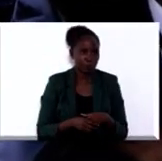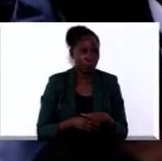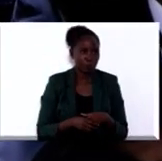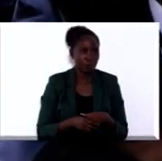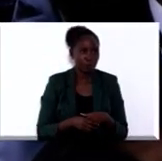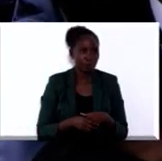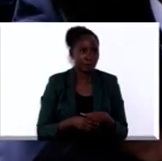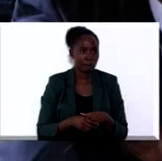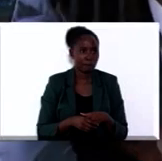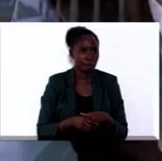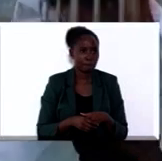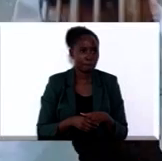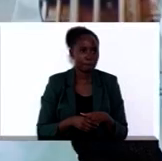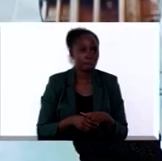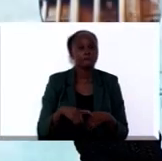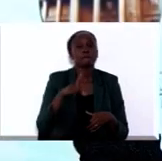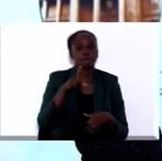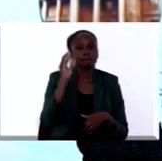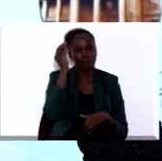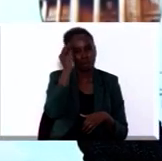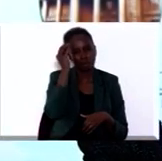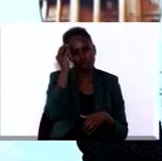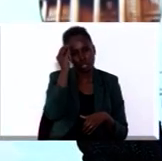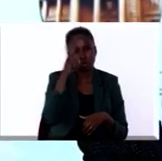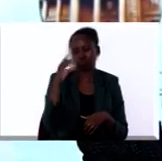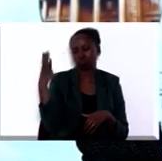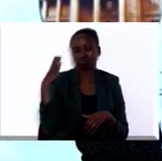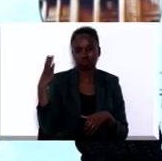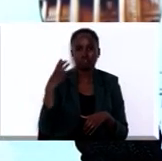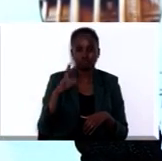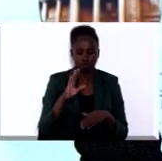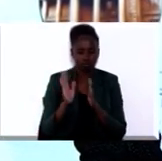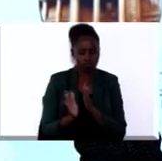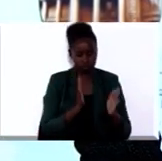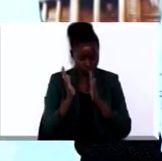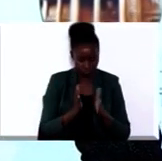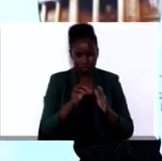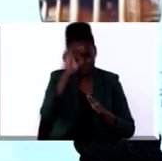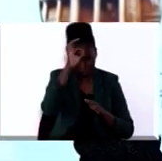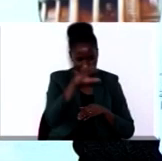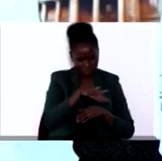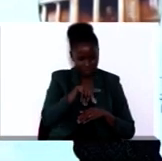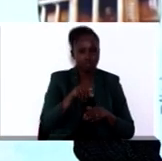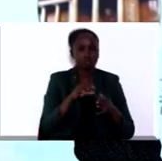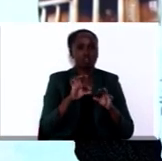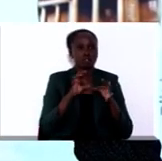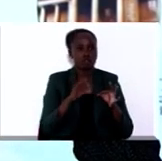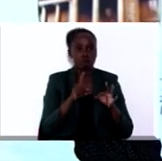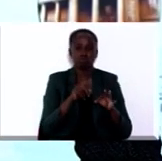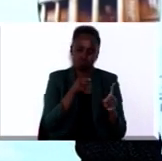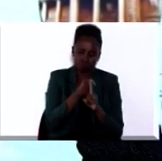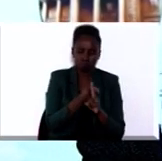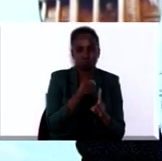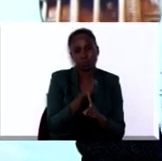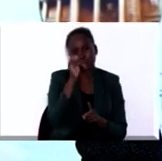We know that General Mawela has been reorganizing the police service to focus on properly on fighting